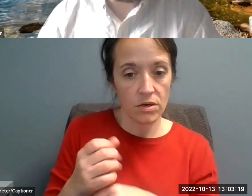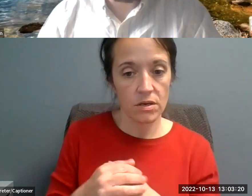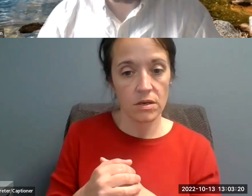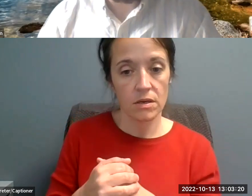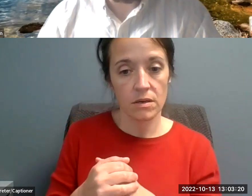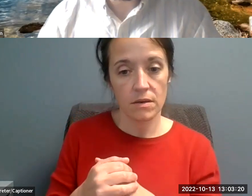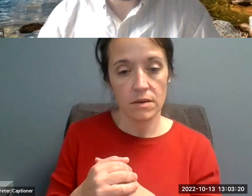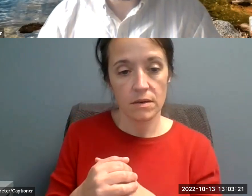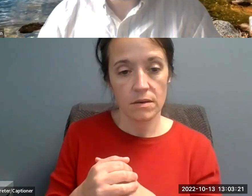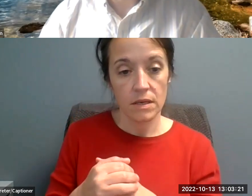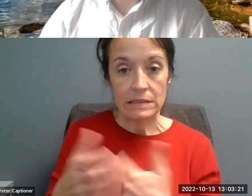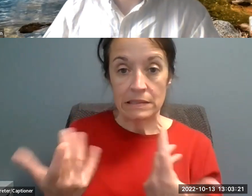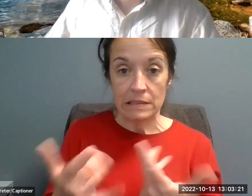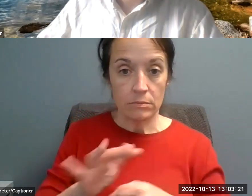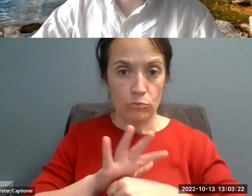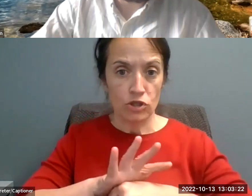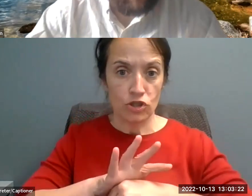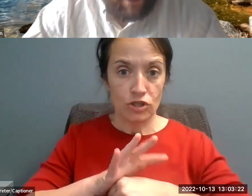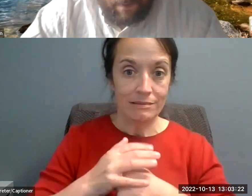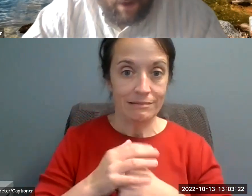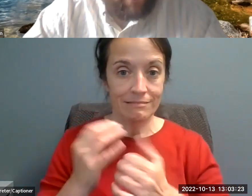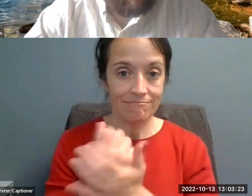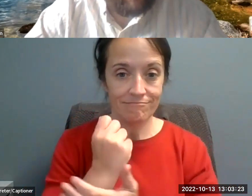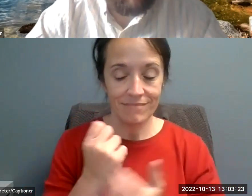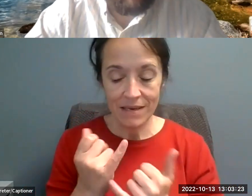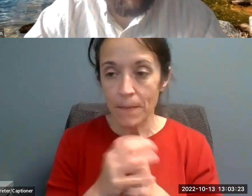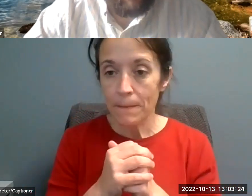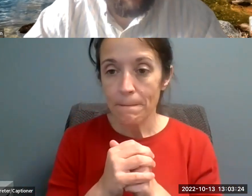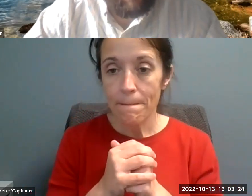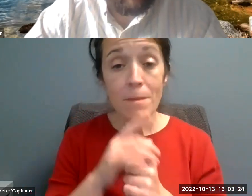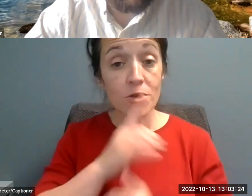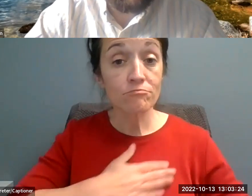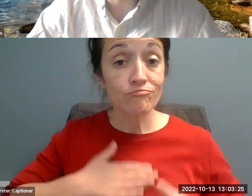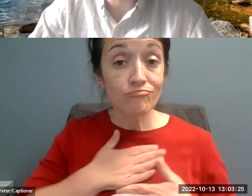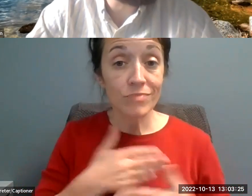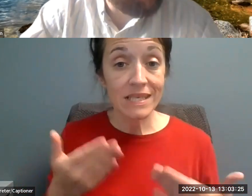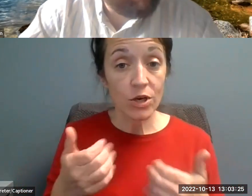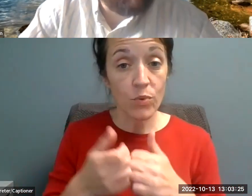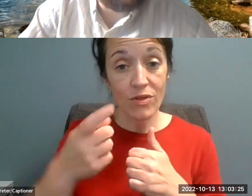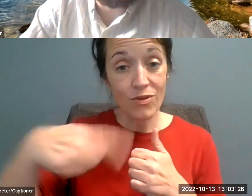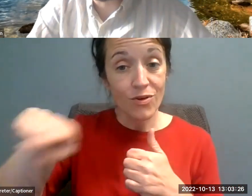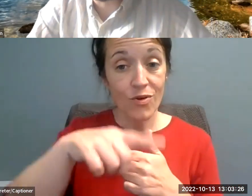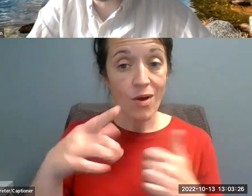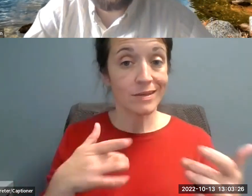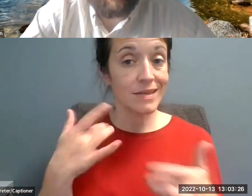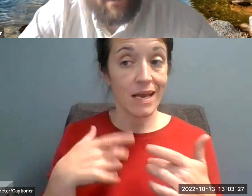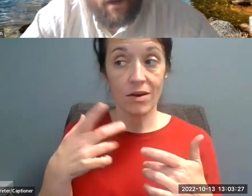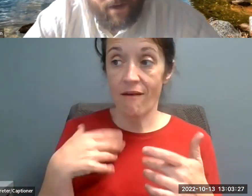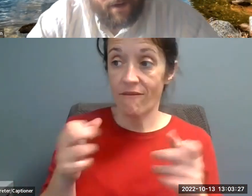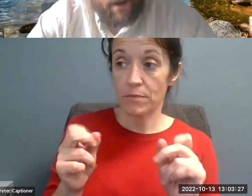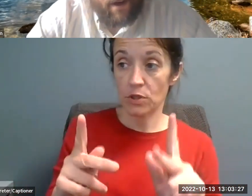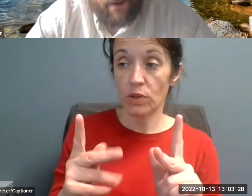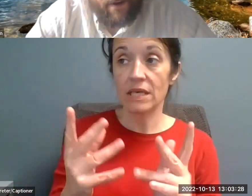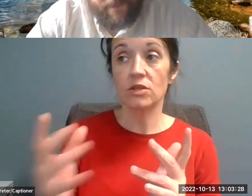Pressure's on, I guess. So it's a pleasure to be here with you all. I'm really excited to have the opportunity to